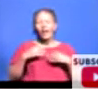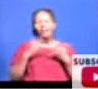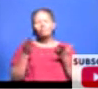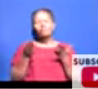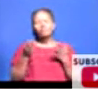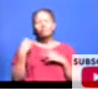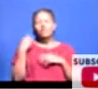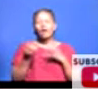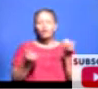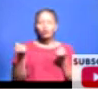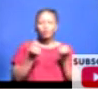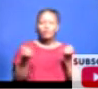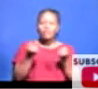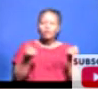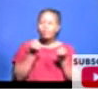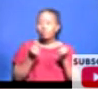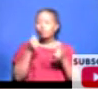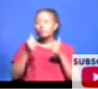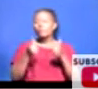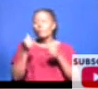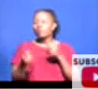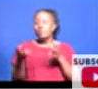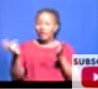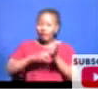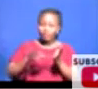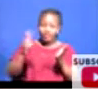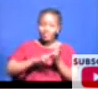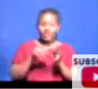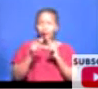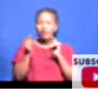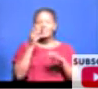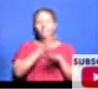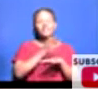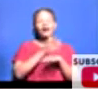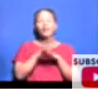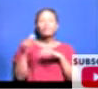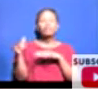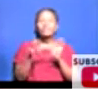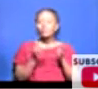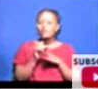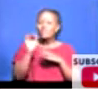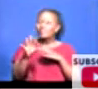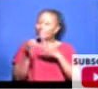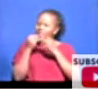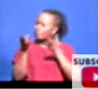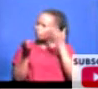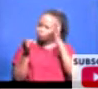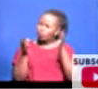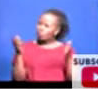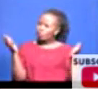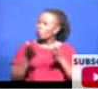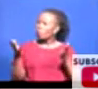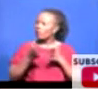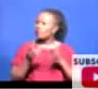of vehicles that are essentially registered in a fake manner. Their details cannot be traced. They have already lent out colossal sums